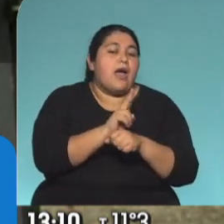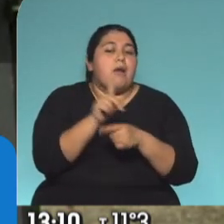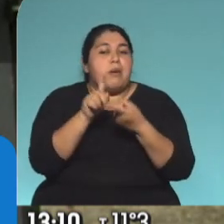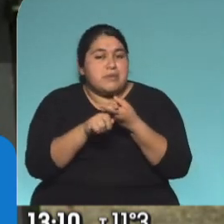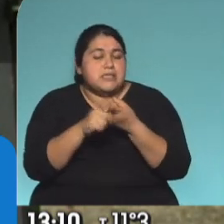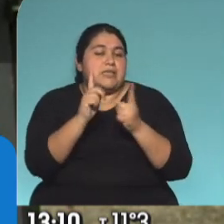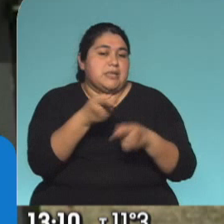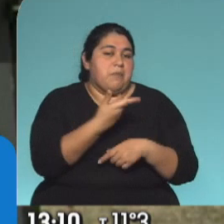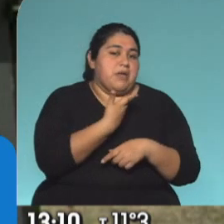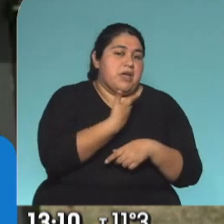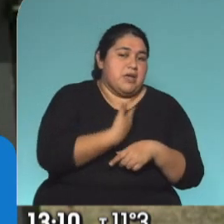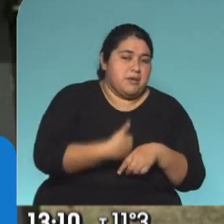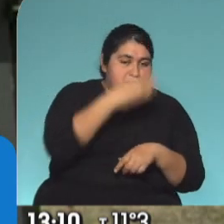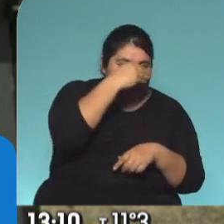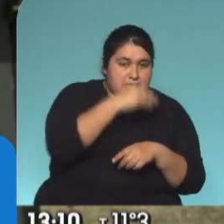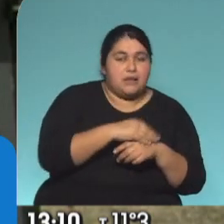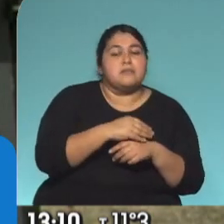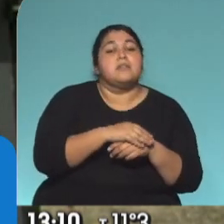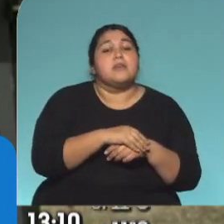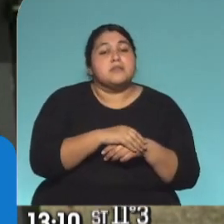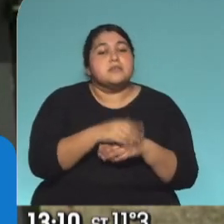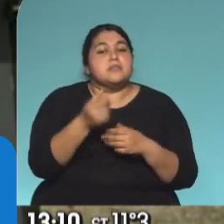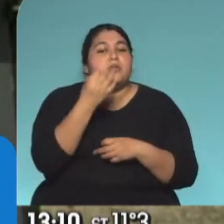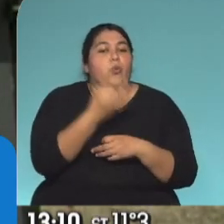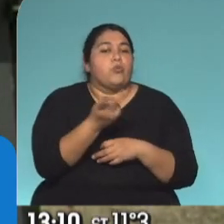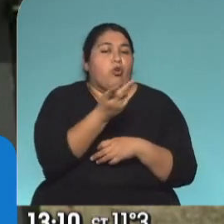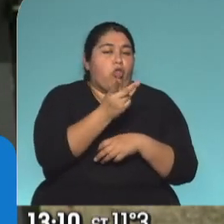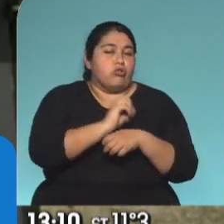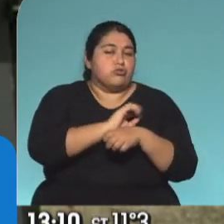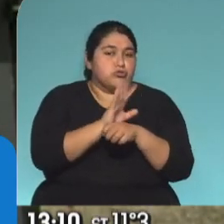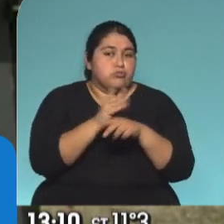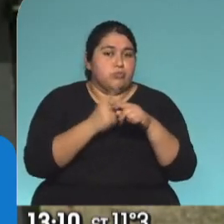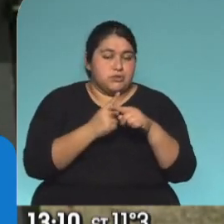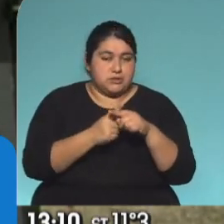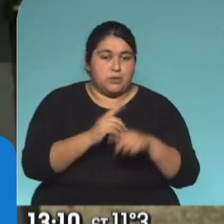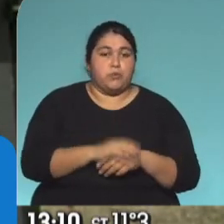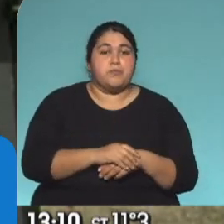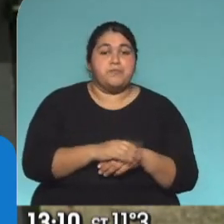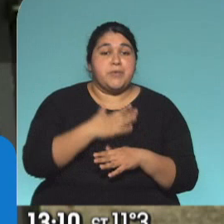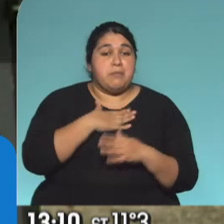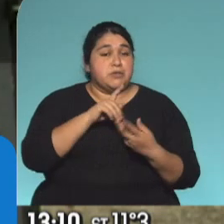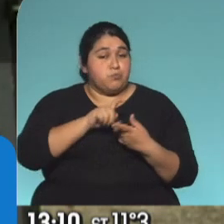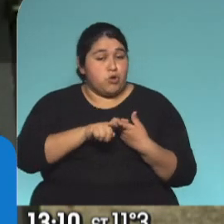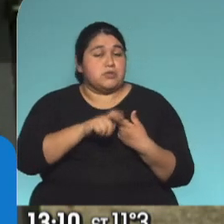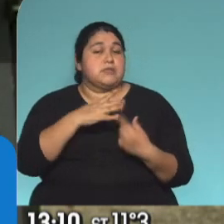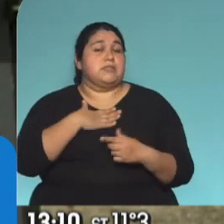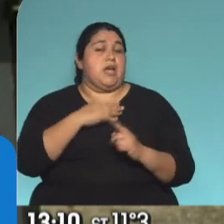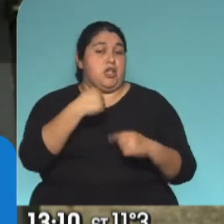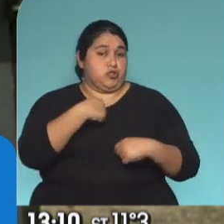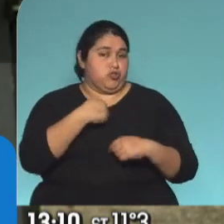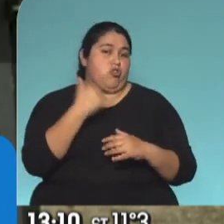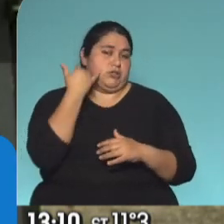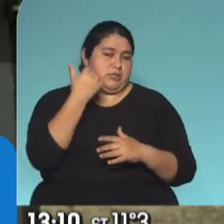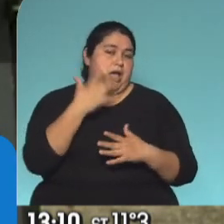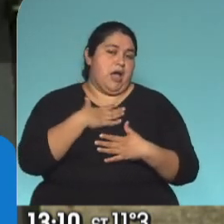of the United States after they tested positive for COVID-19. My wife Jill and I prayed that they'll make a quick and